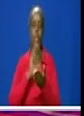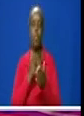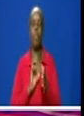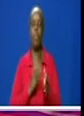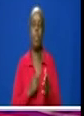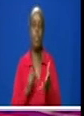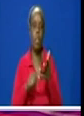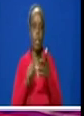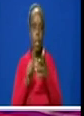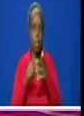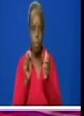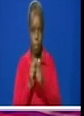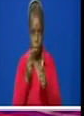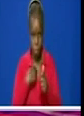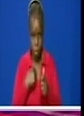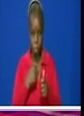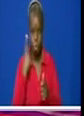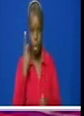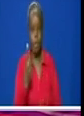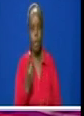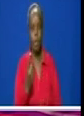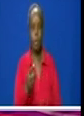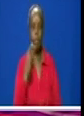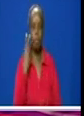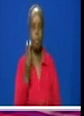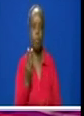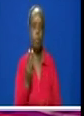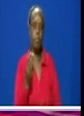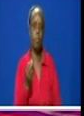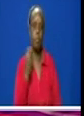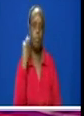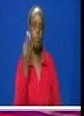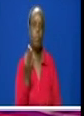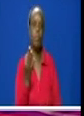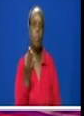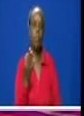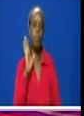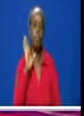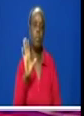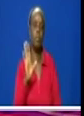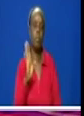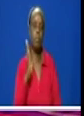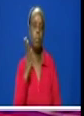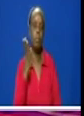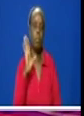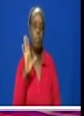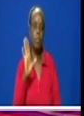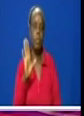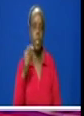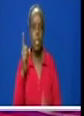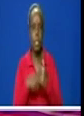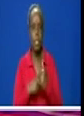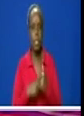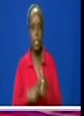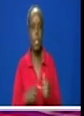kindly count with me. We have 1, 2, mm-hmm, 3, mm-hmm, 4, mm-hmm, 5,